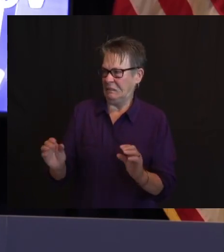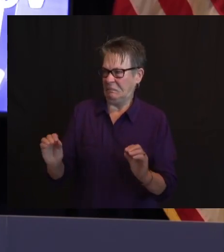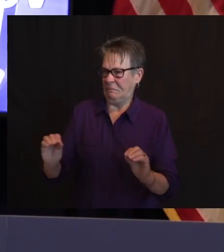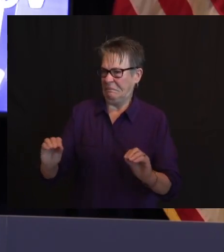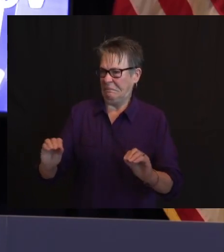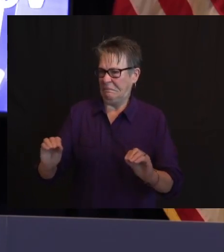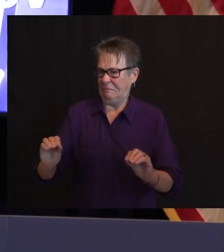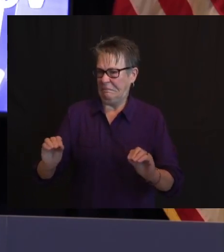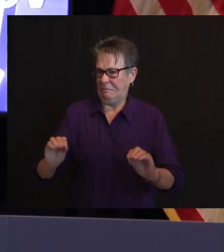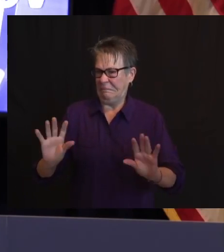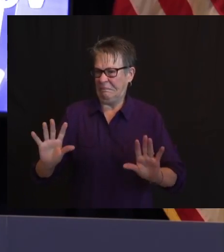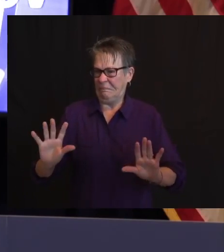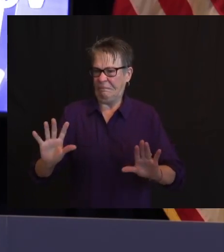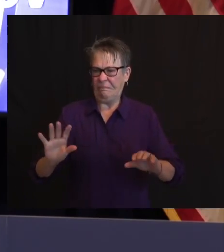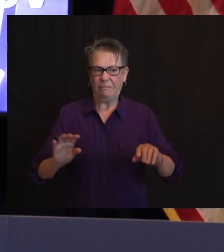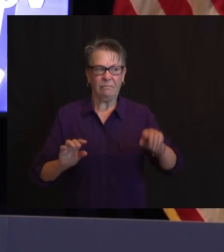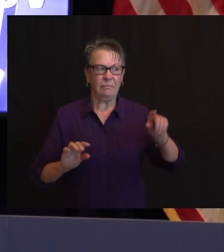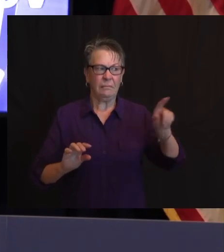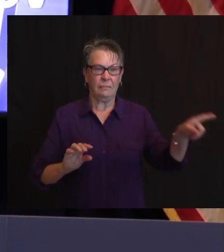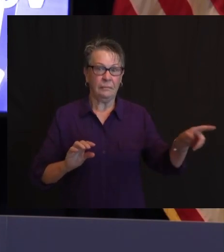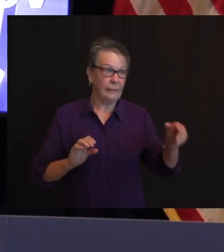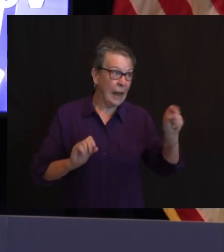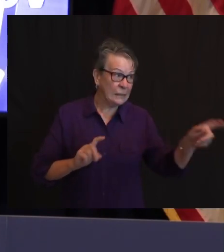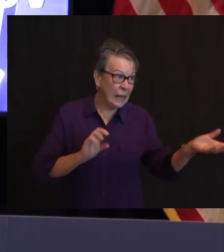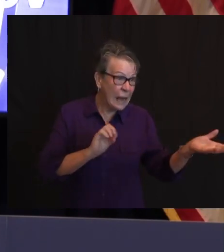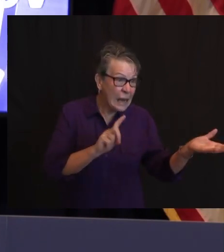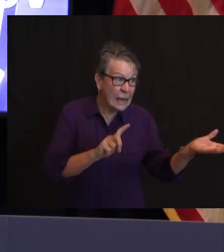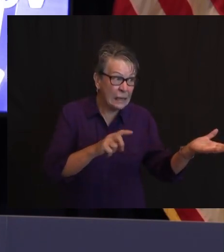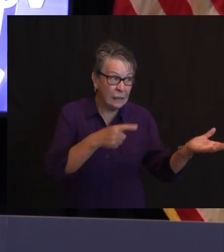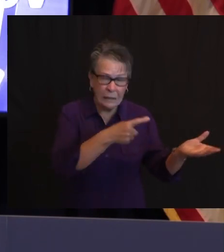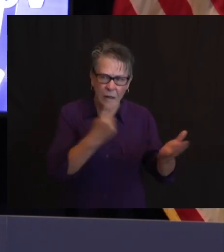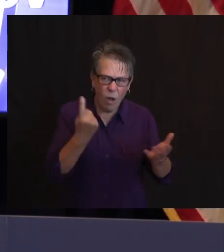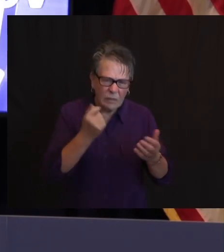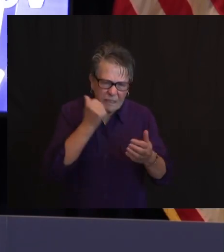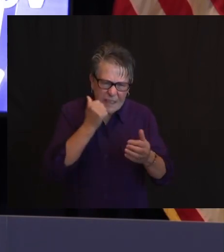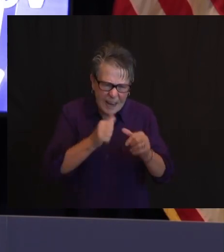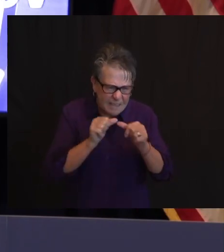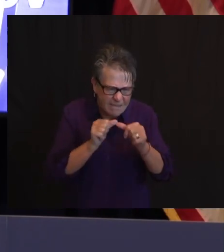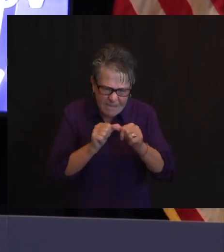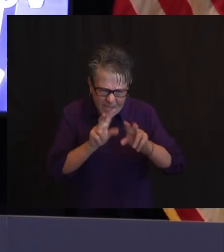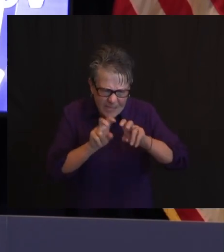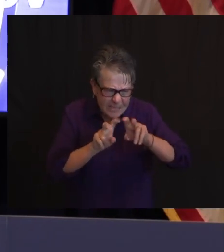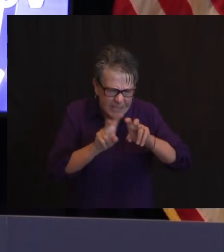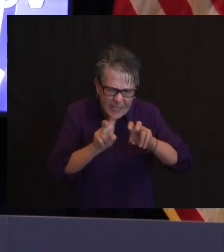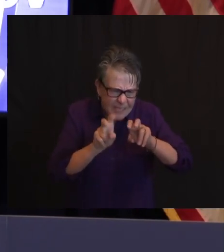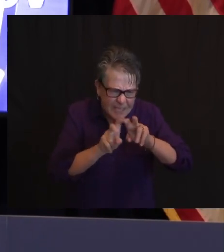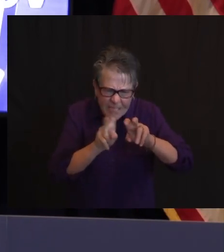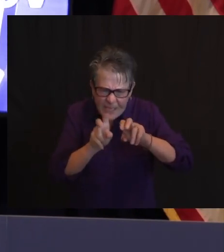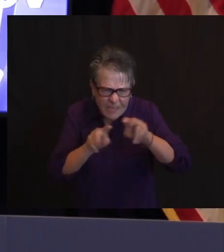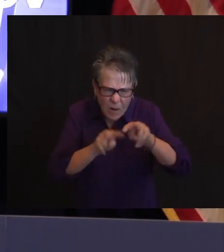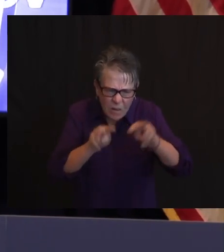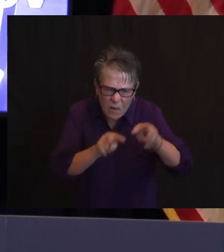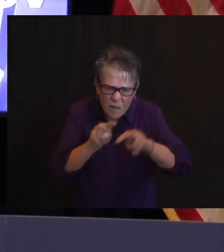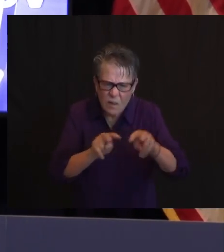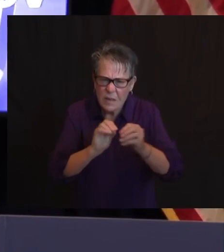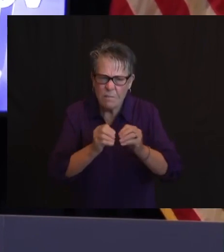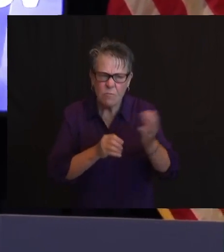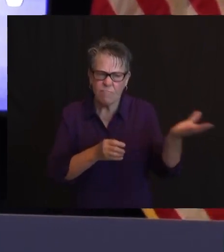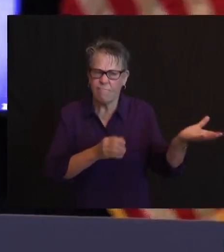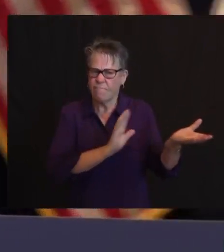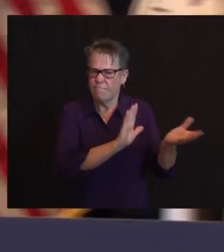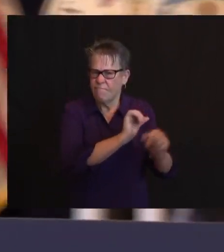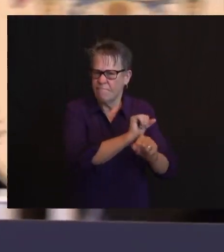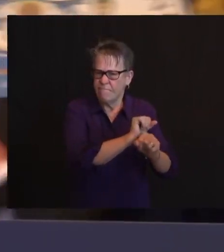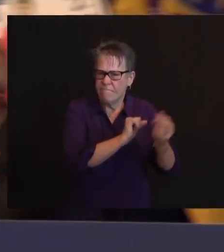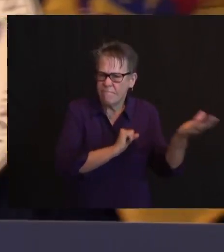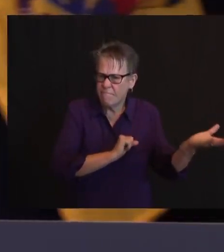every minute of every single day. I'm going to let him share his thoughts on it. And Ed, specifically, would we,